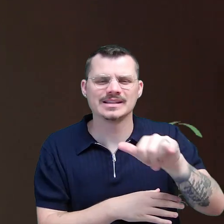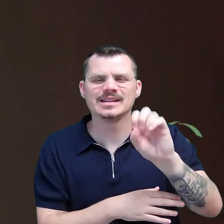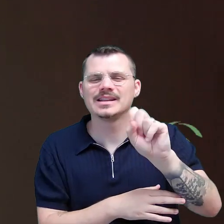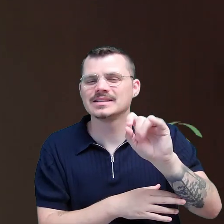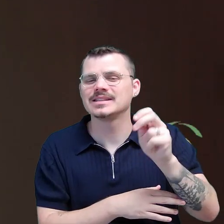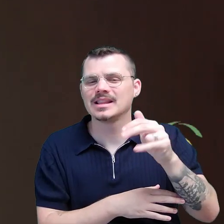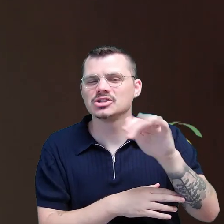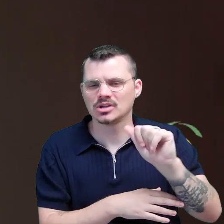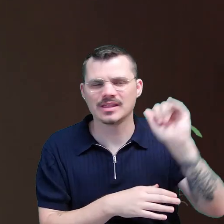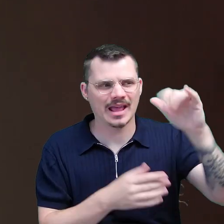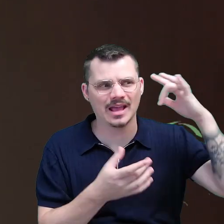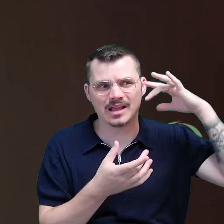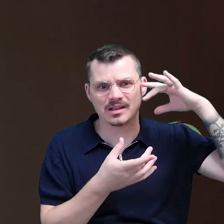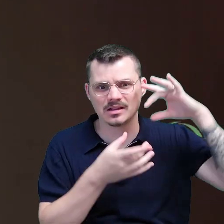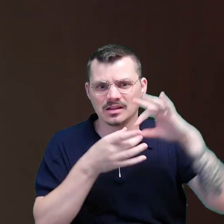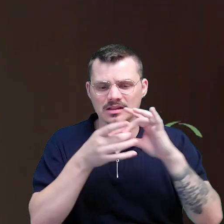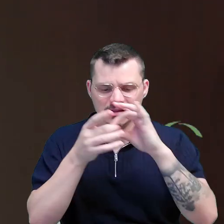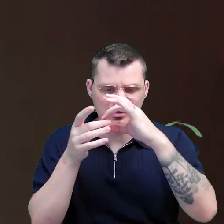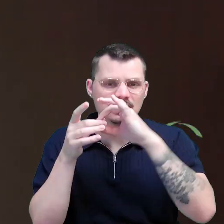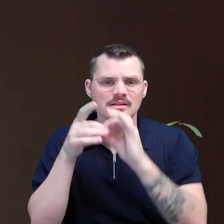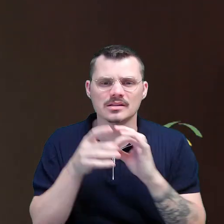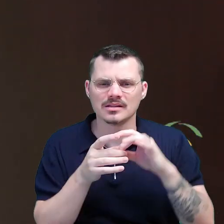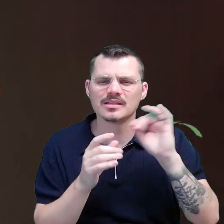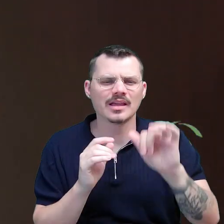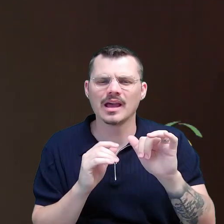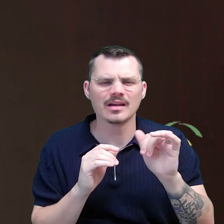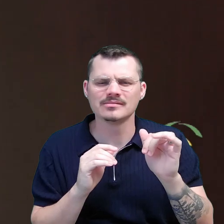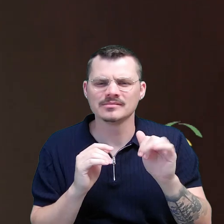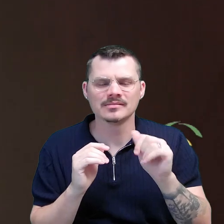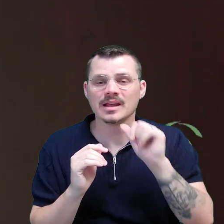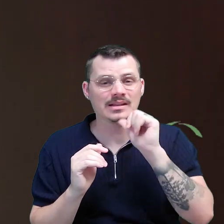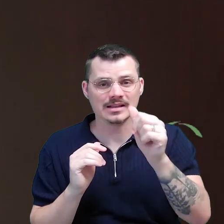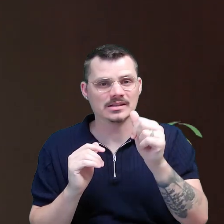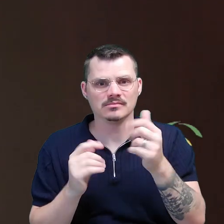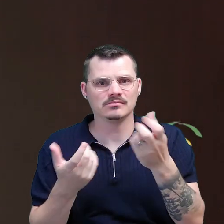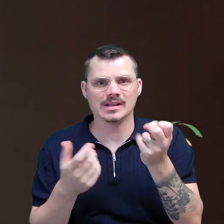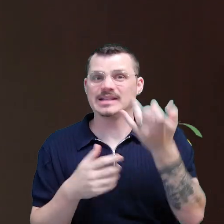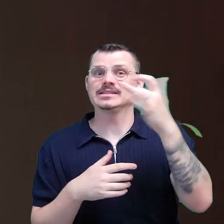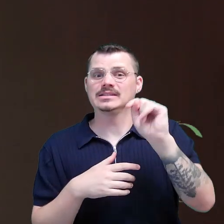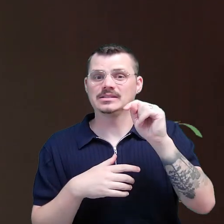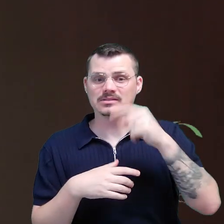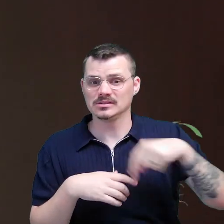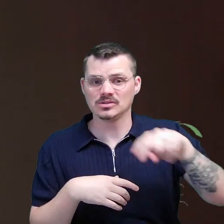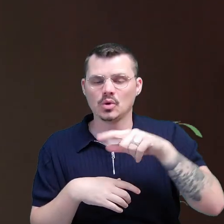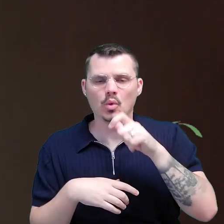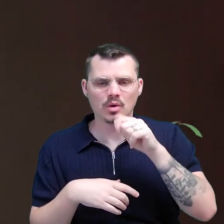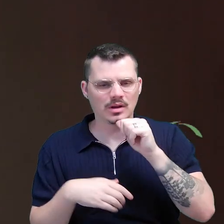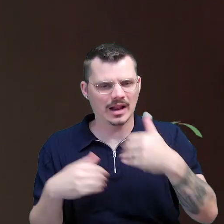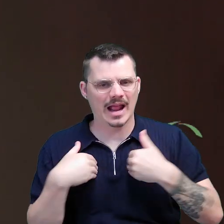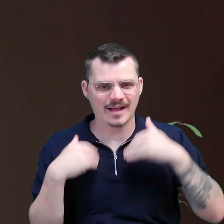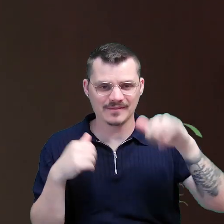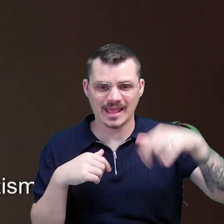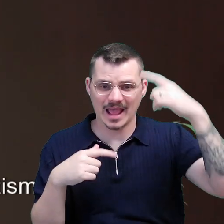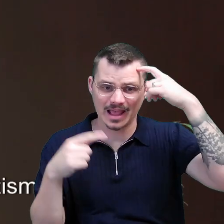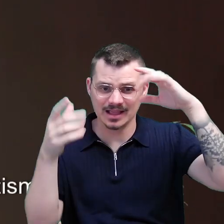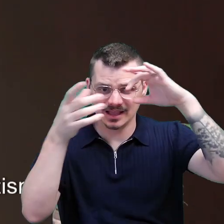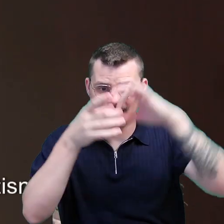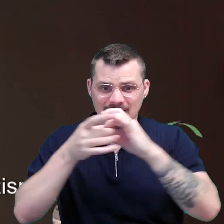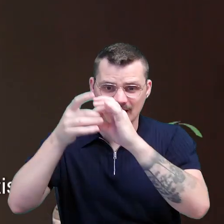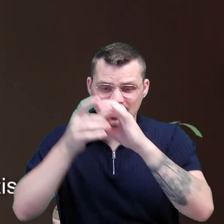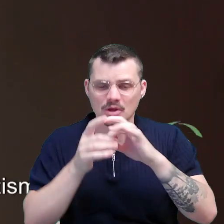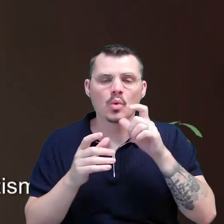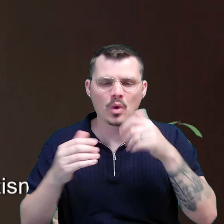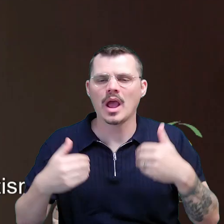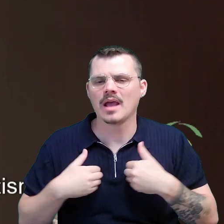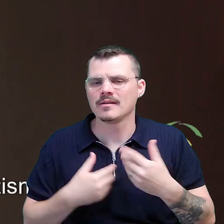Synesthesia's interconnectedness that doesn't exist for people without the connectivity that occurs in the